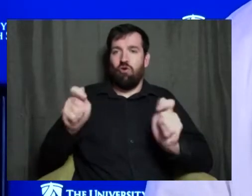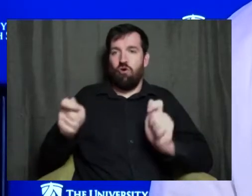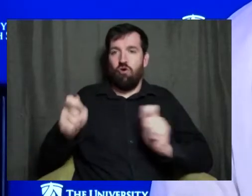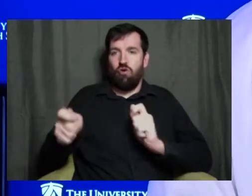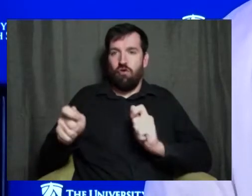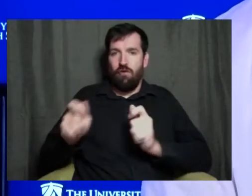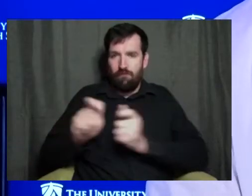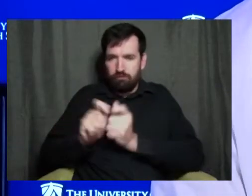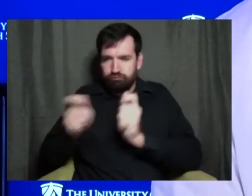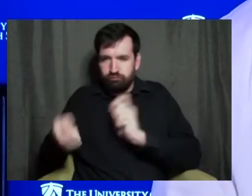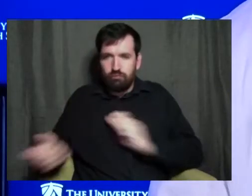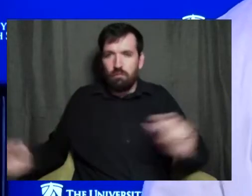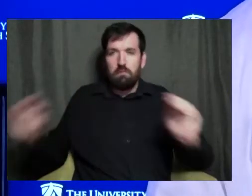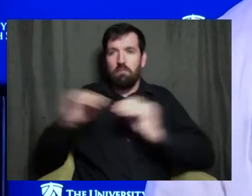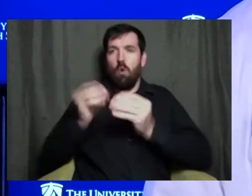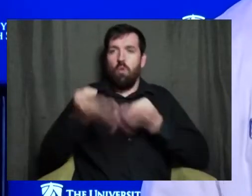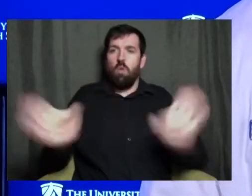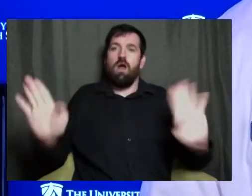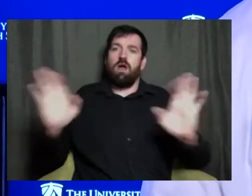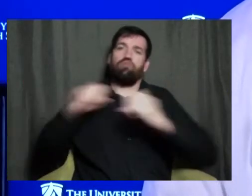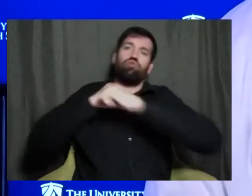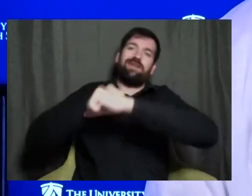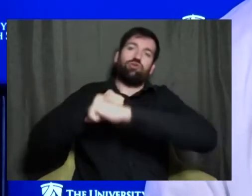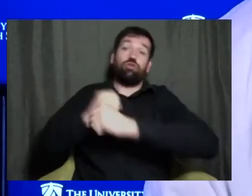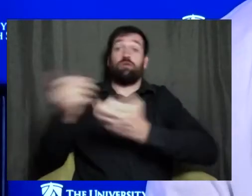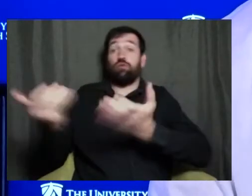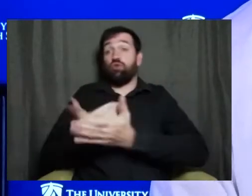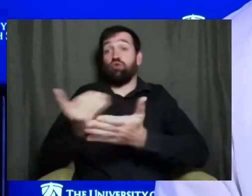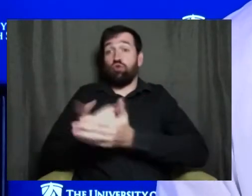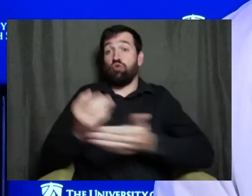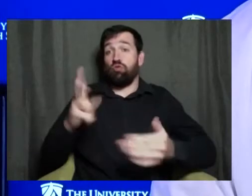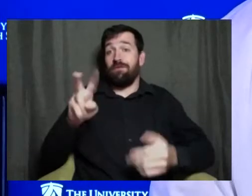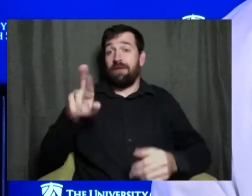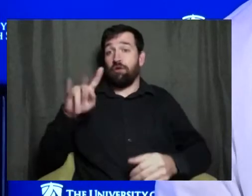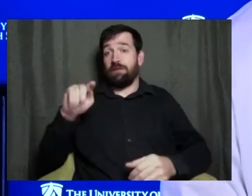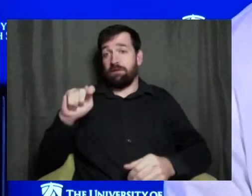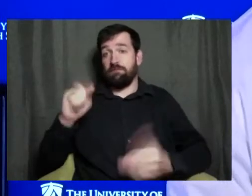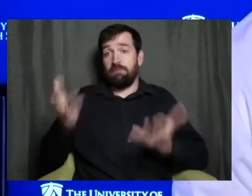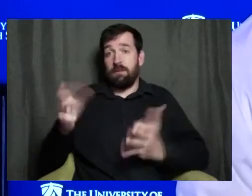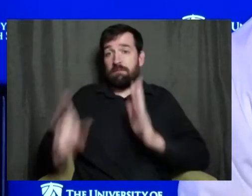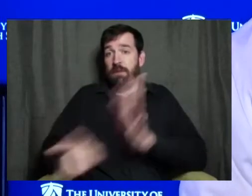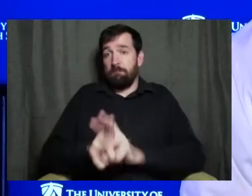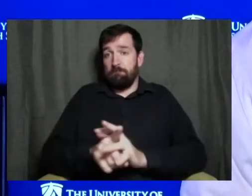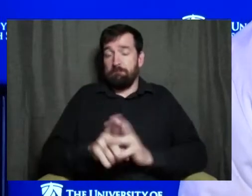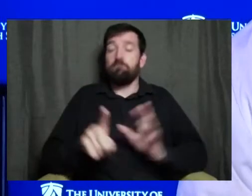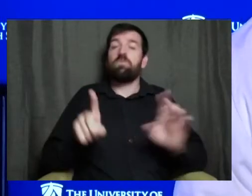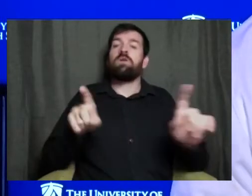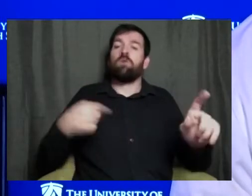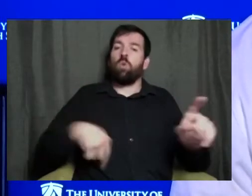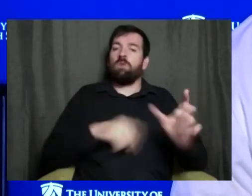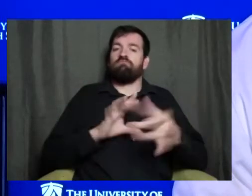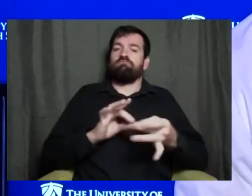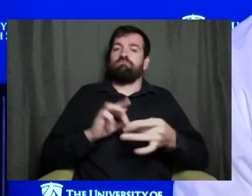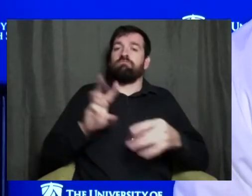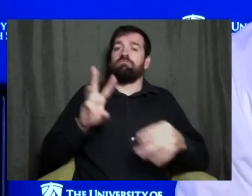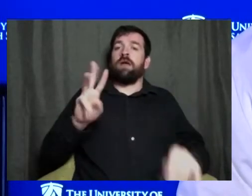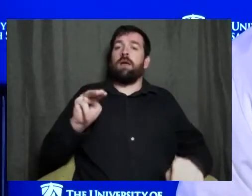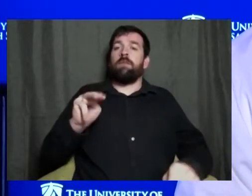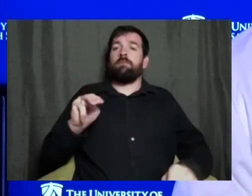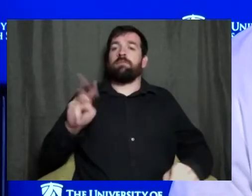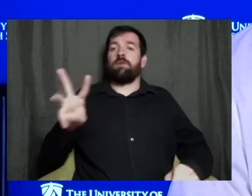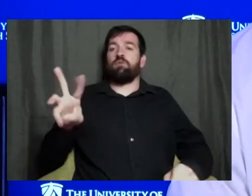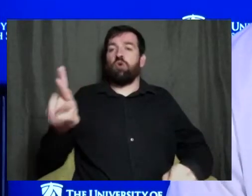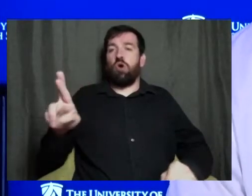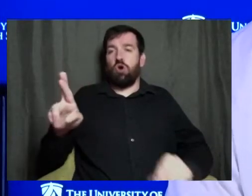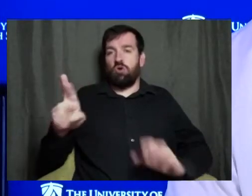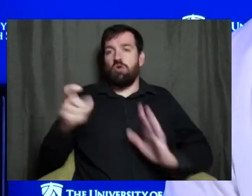of protection against new variants that may occur. And again, just as we stated too, the MMWR articles,